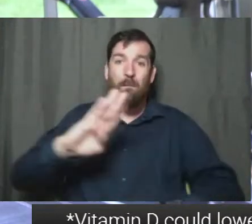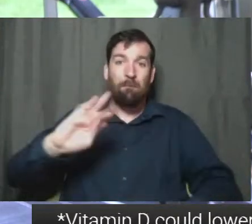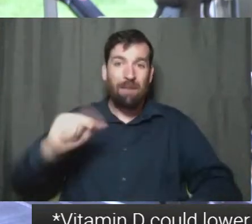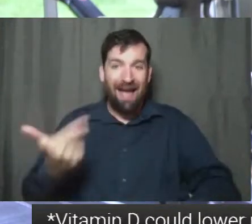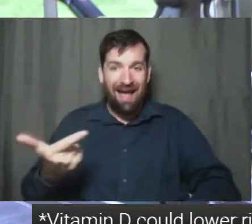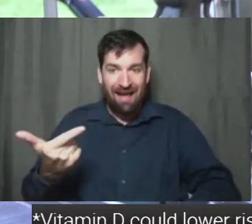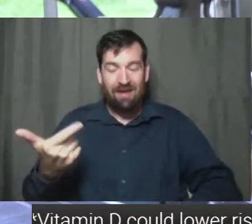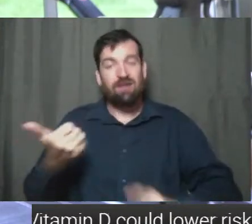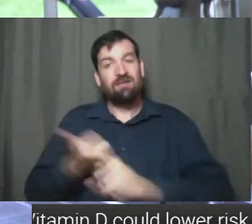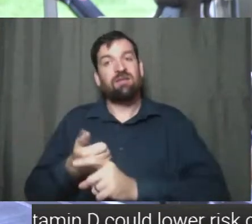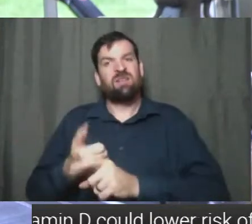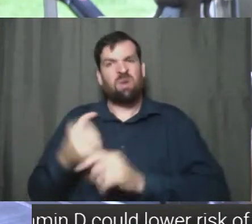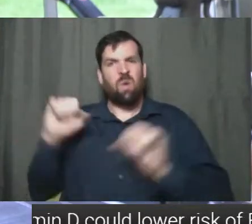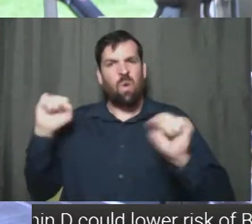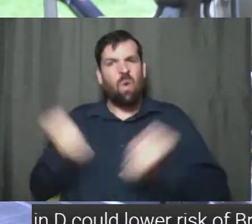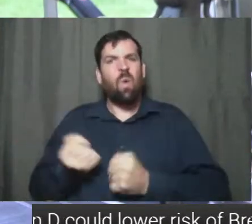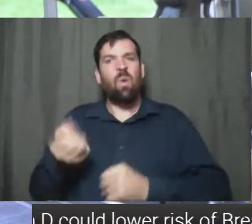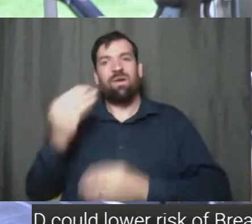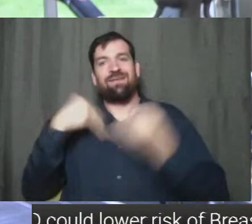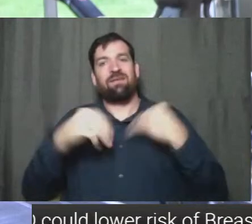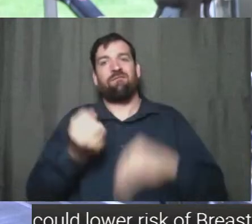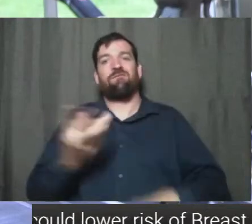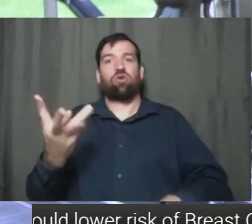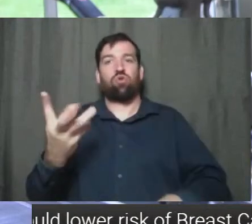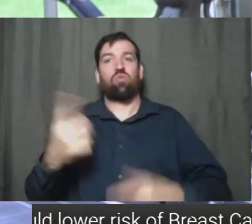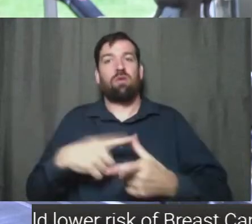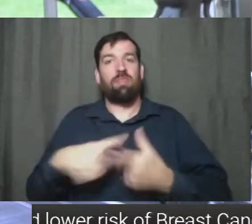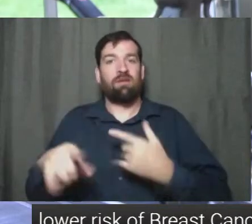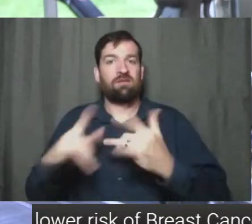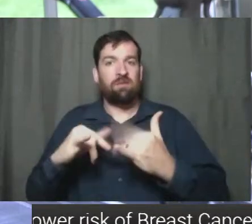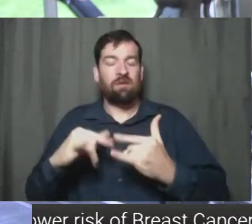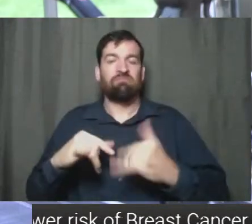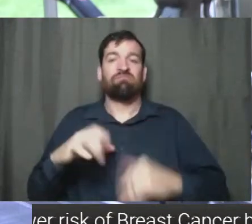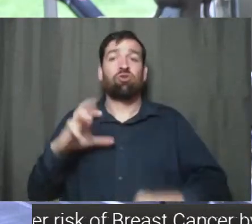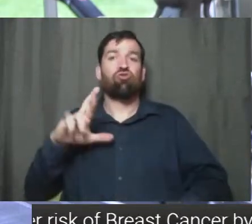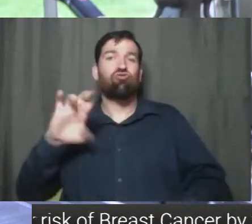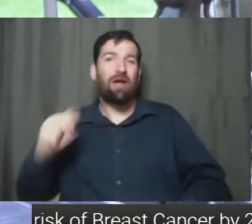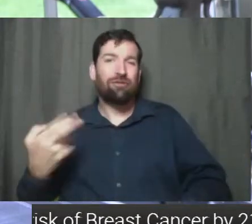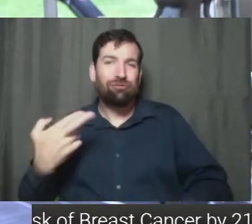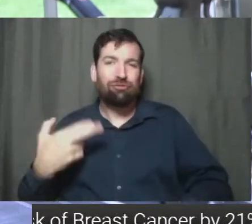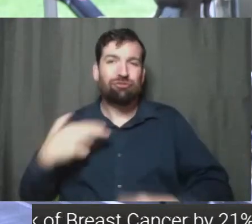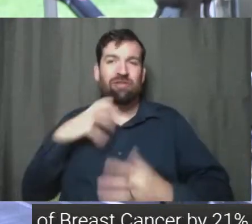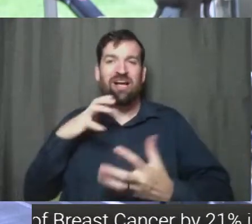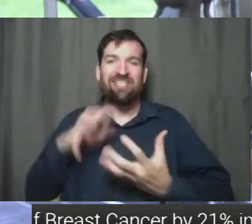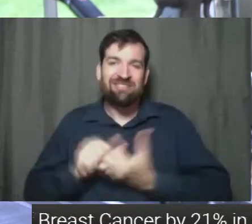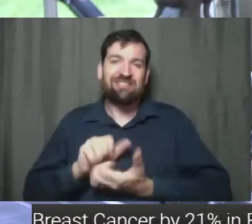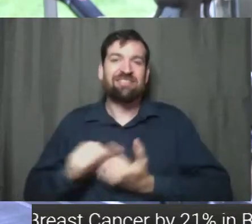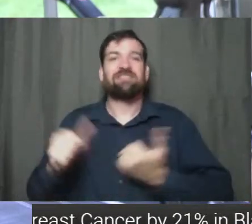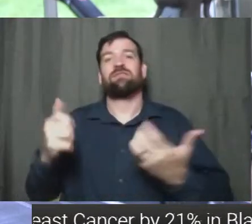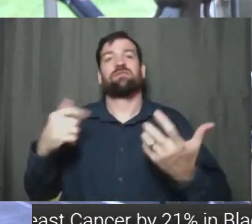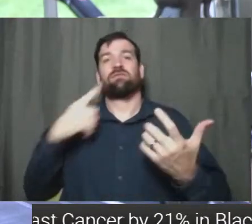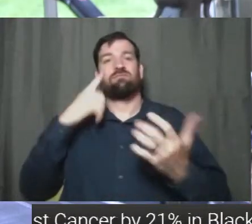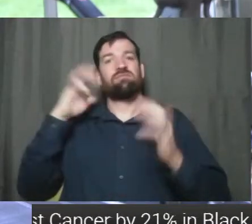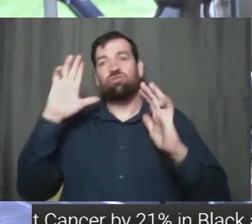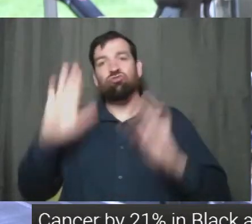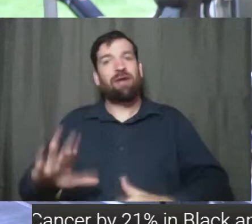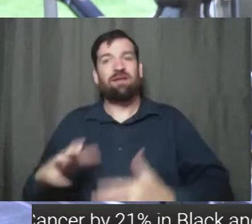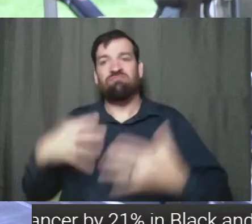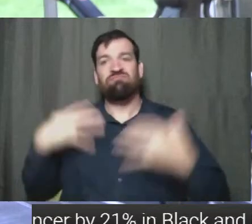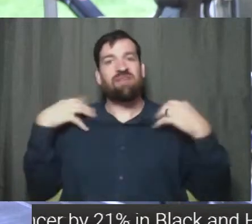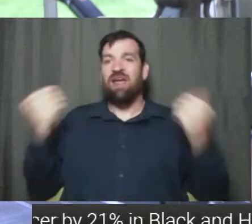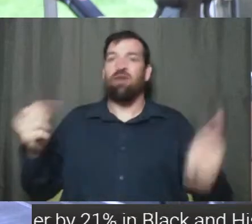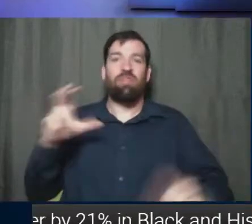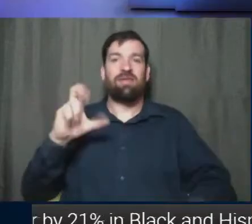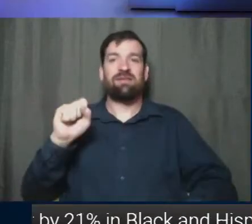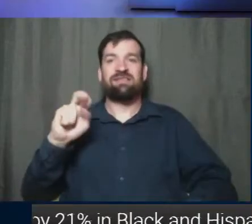only eat a few, but then at the same time, you get that crunch, that satisfying crunch. And it's a great, healthy snack to snack